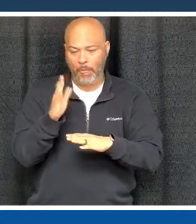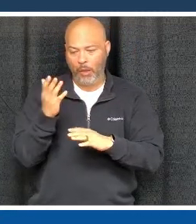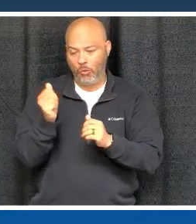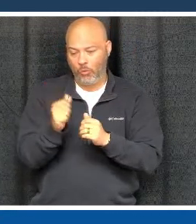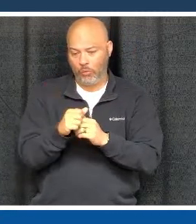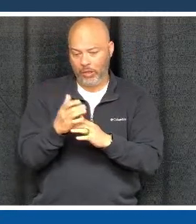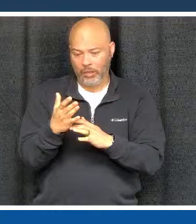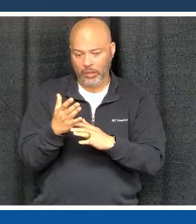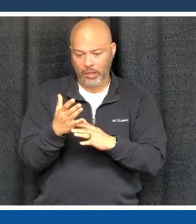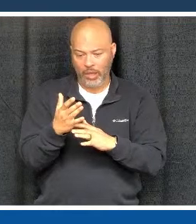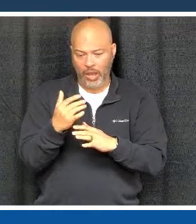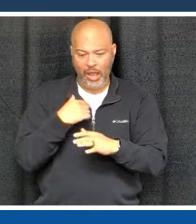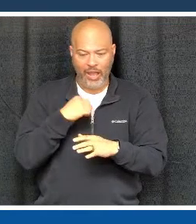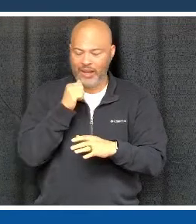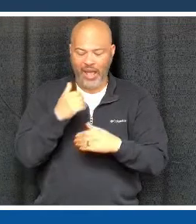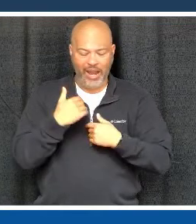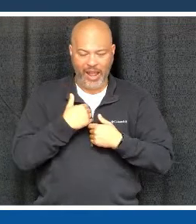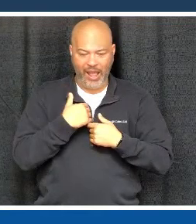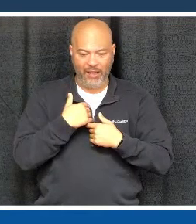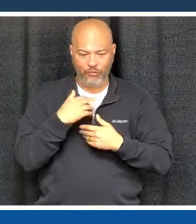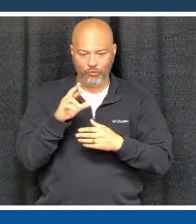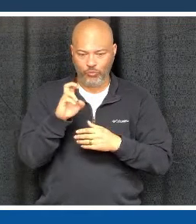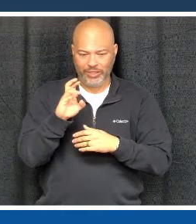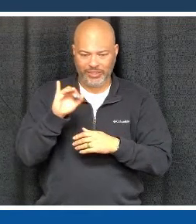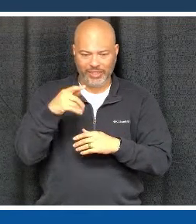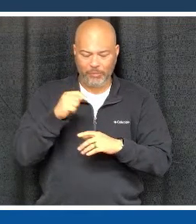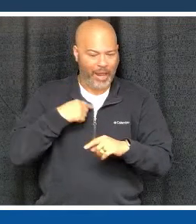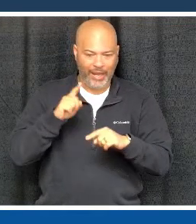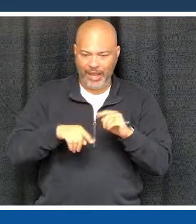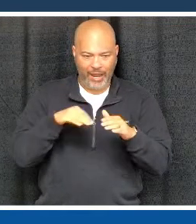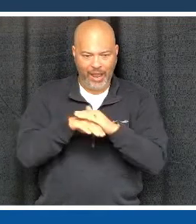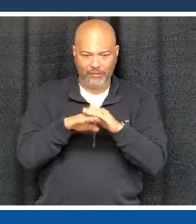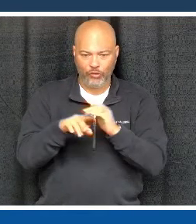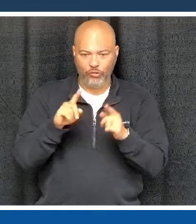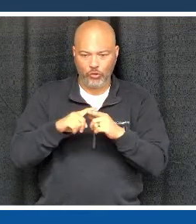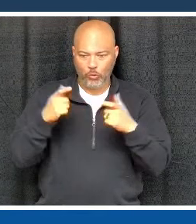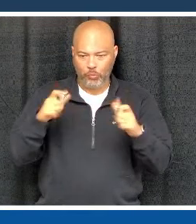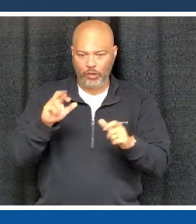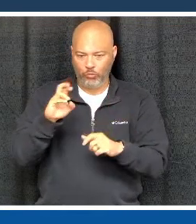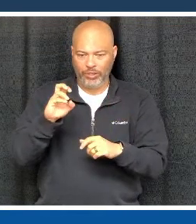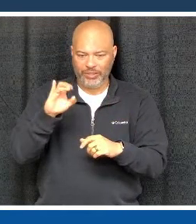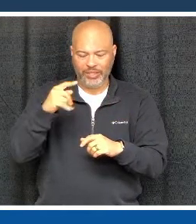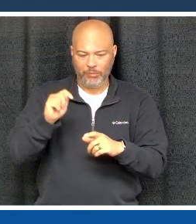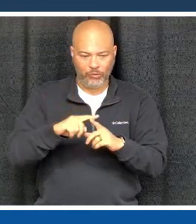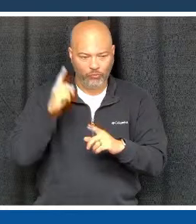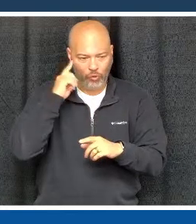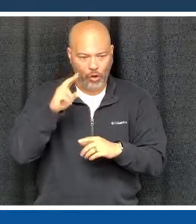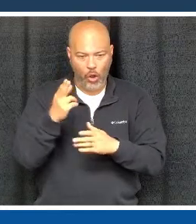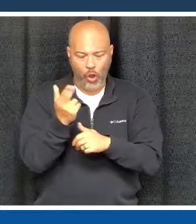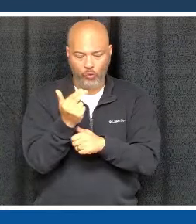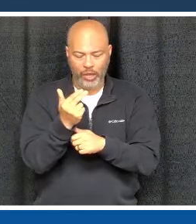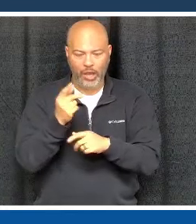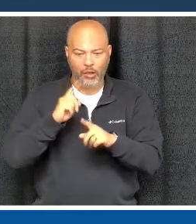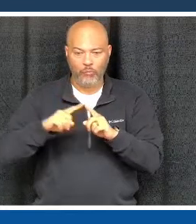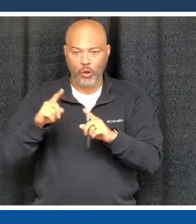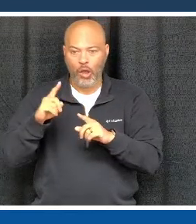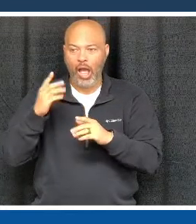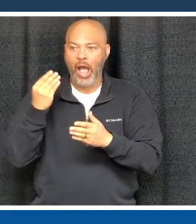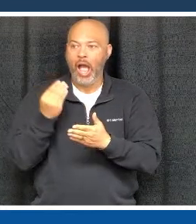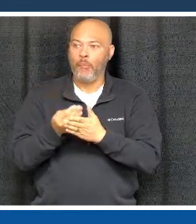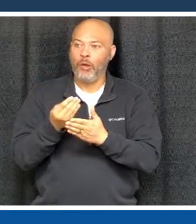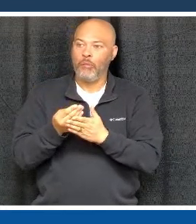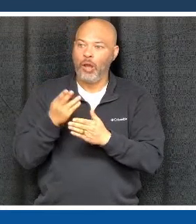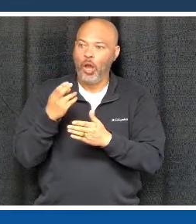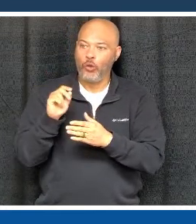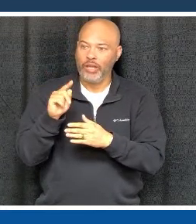I do not have gross receipts, and I'm not allowed to have access to gross receipts of hotels. So projecting off the amount of hotel